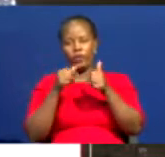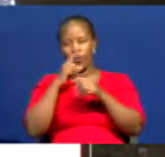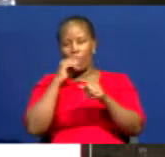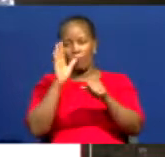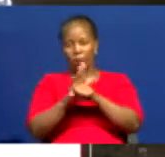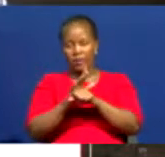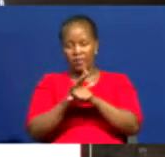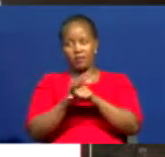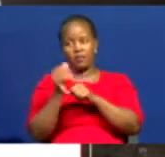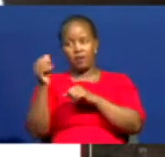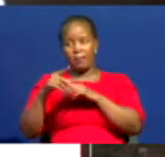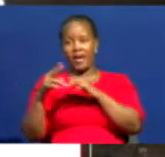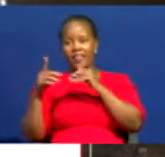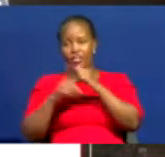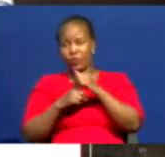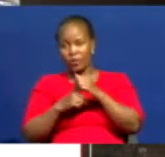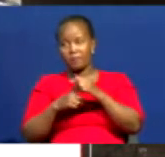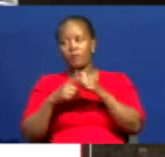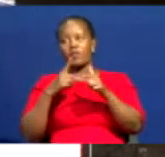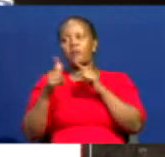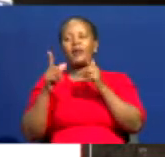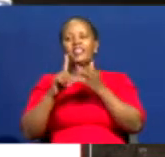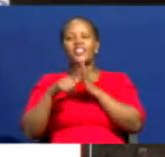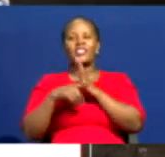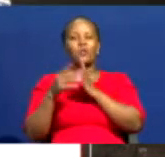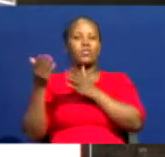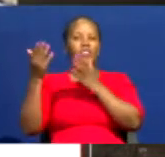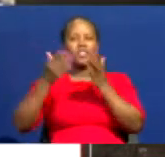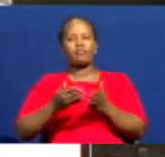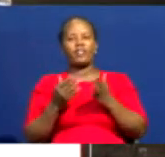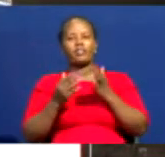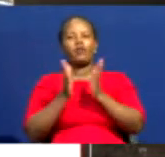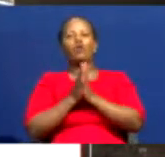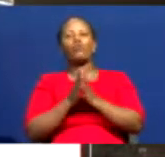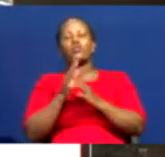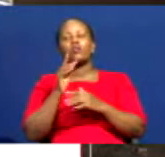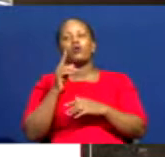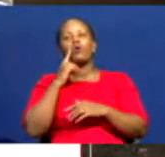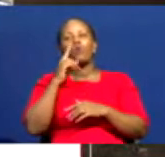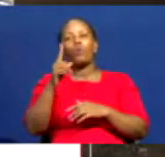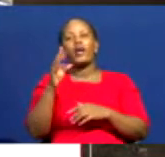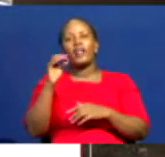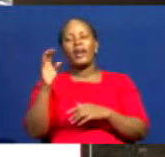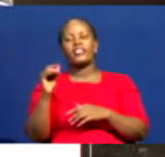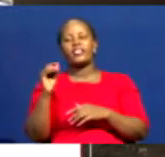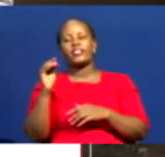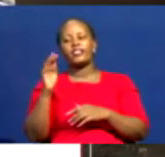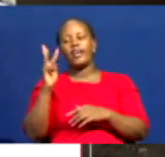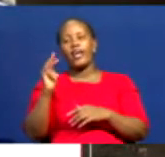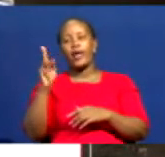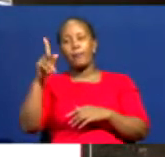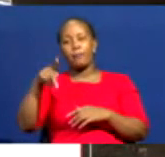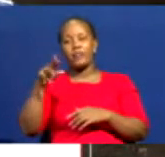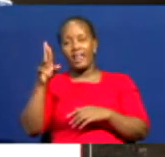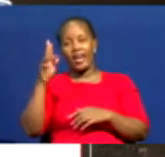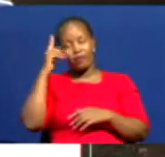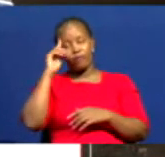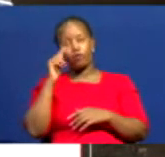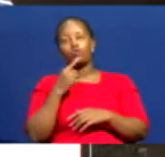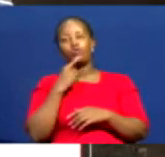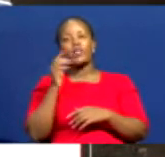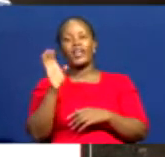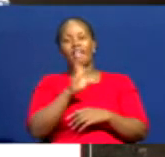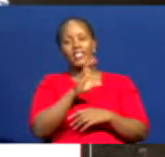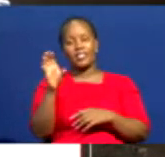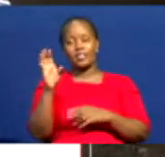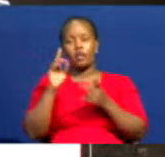June, but he delivered. We were given 100 NPR for Turkana East, and